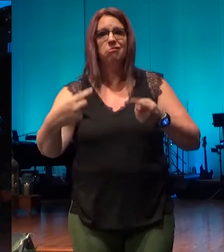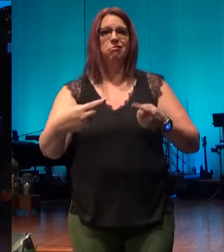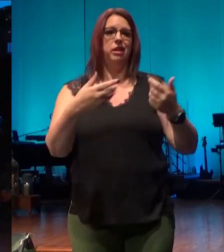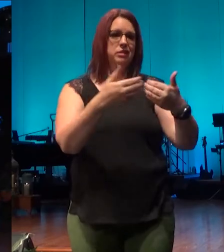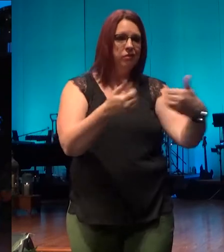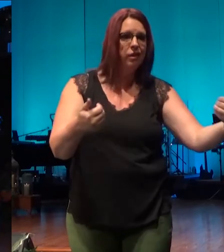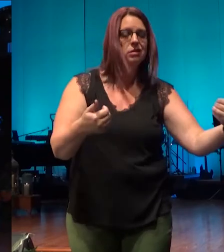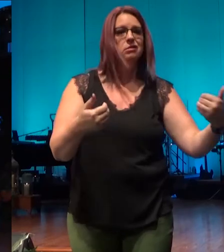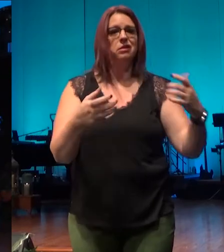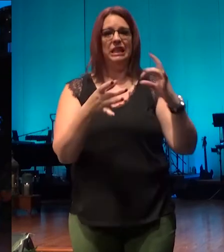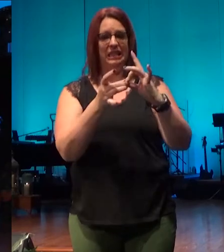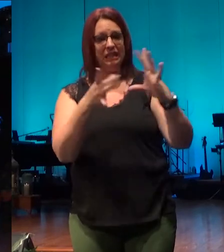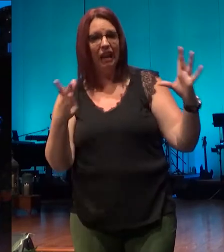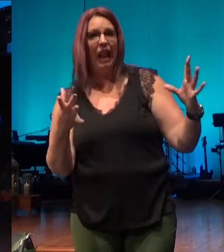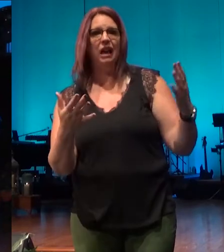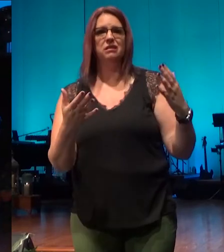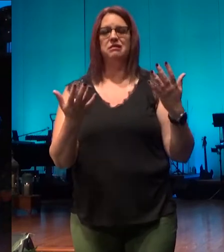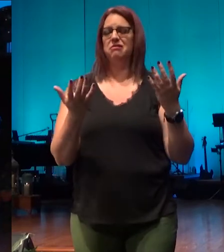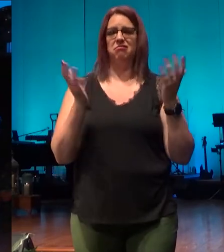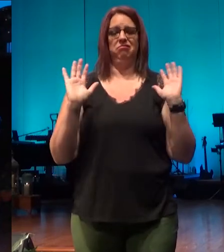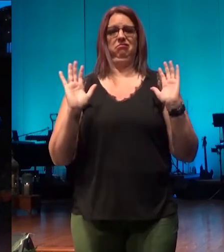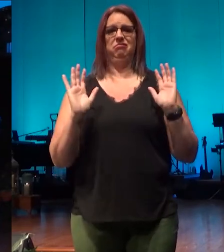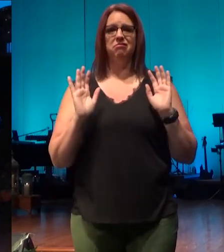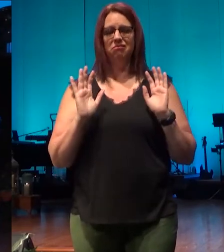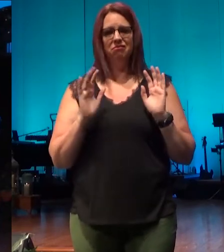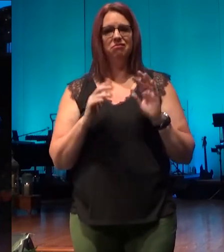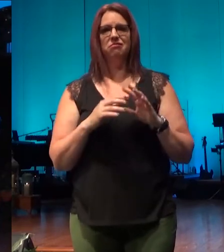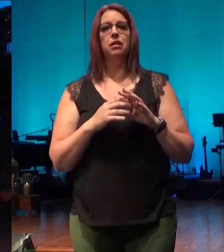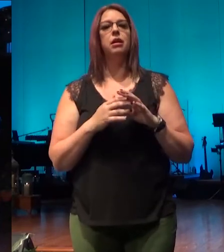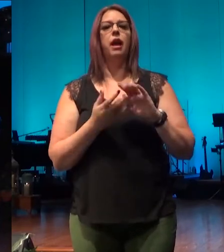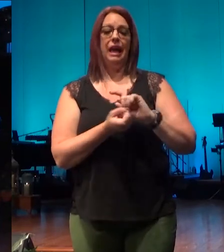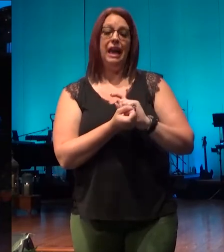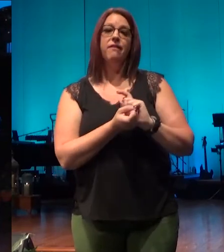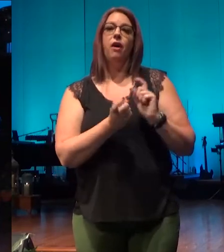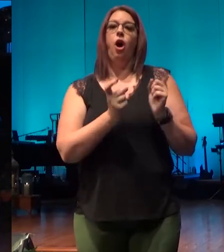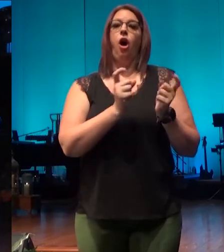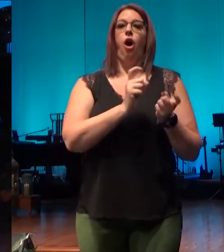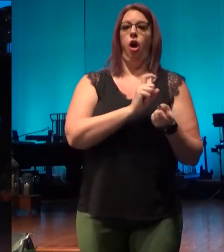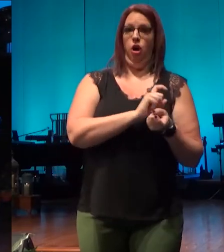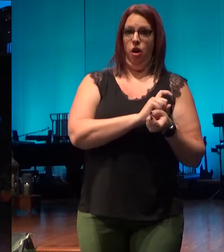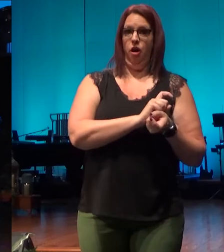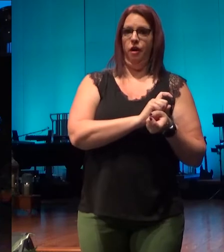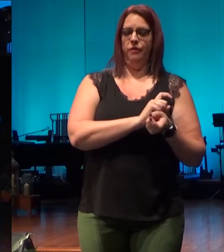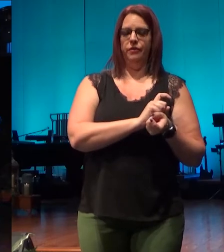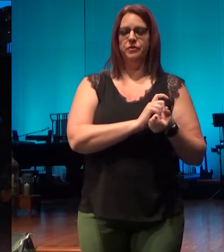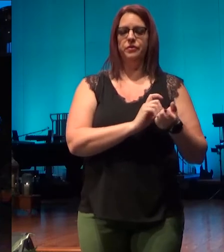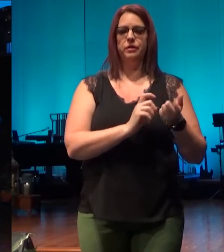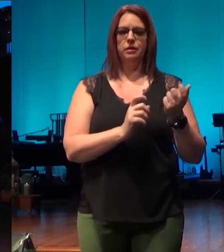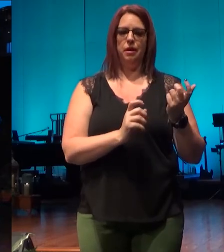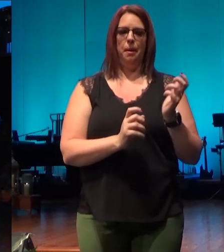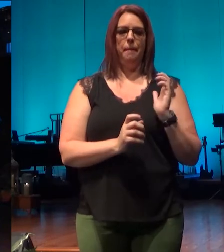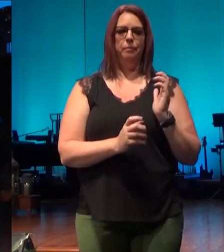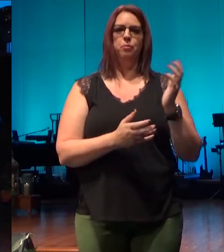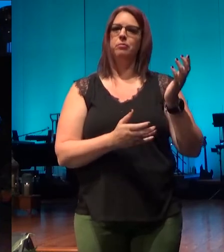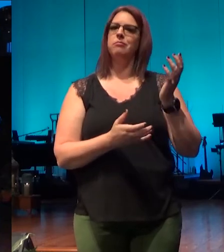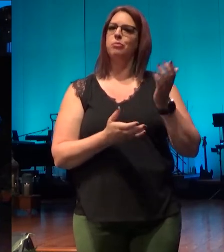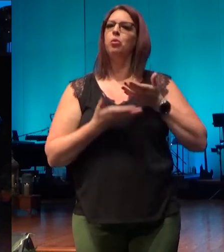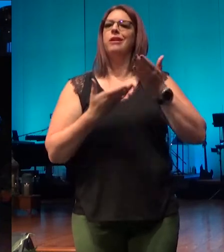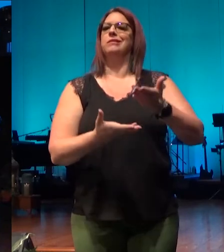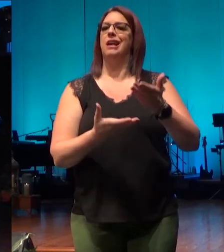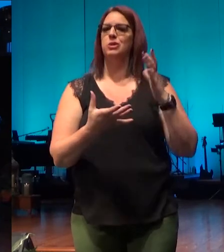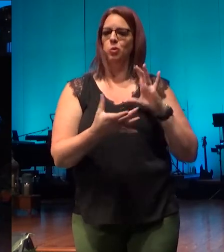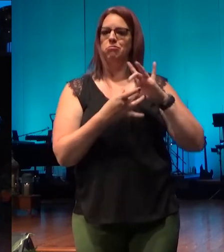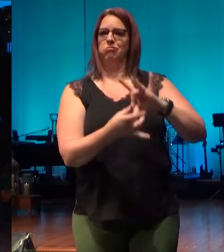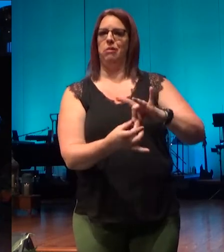and disconnect and separation. Evolved communication brings us into connection with ourselves and other beings.